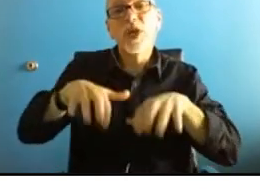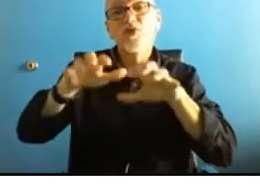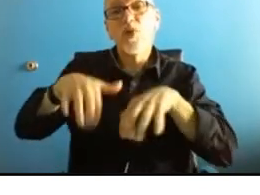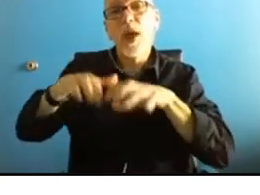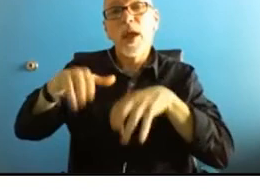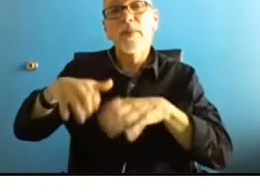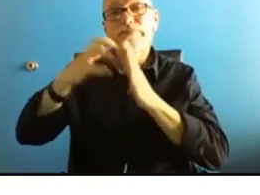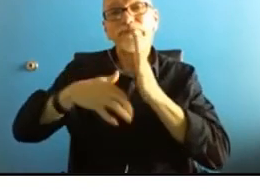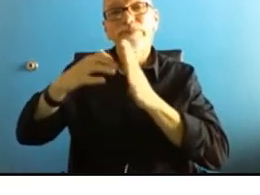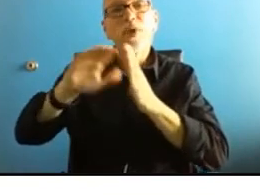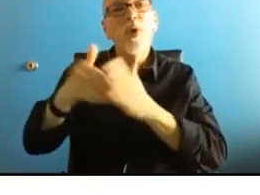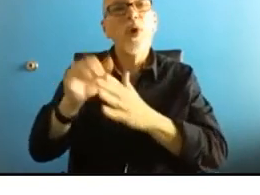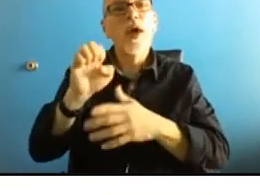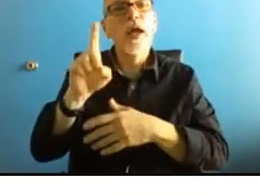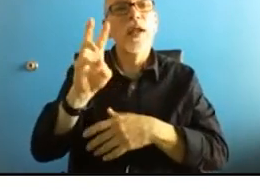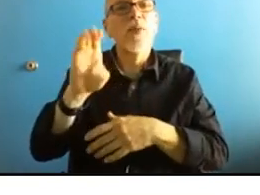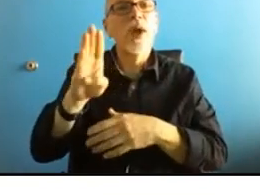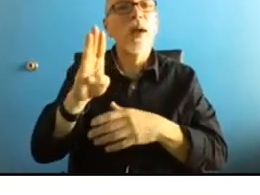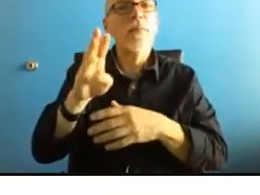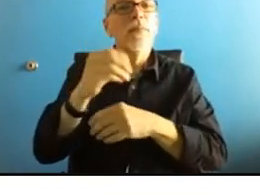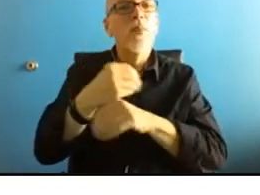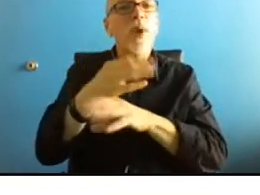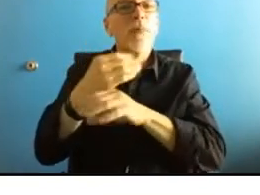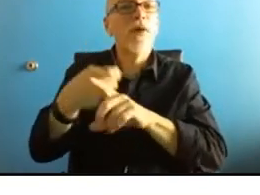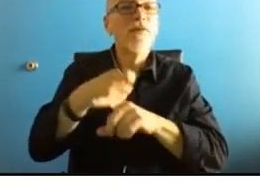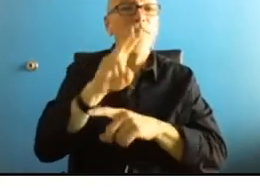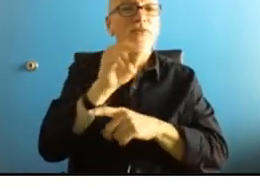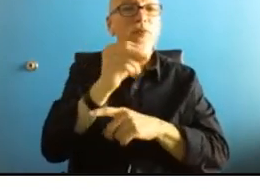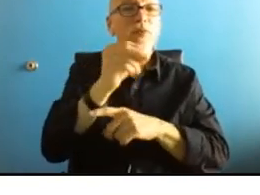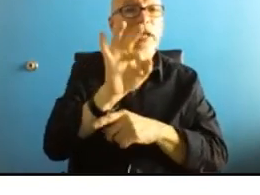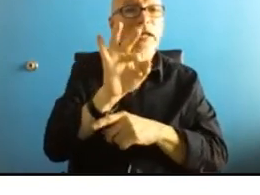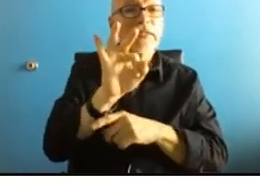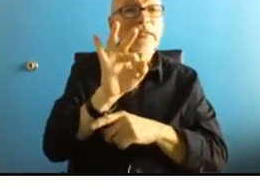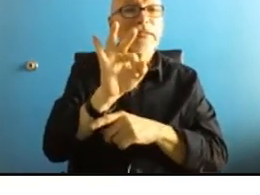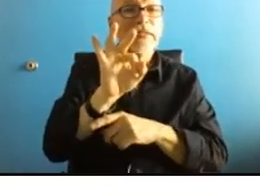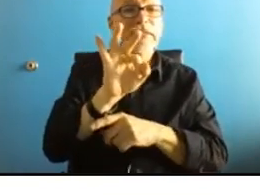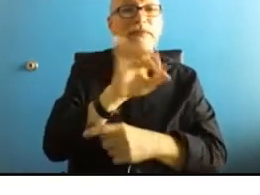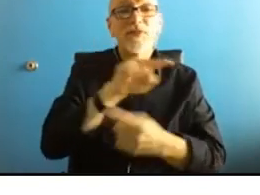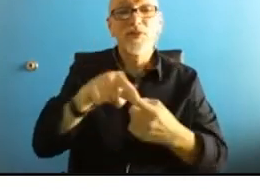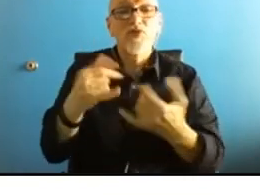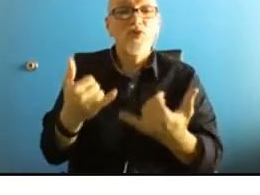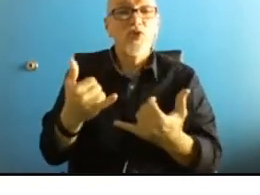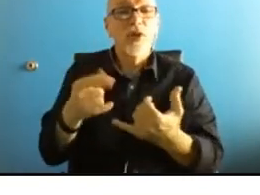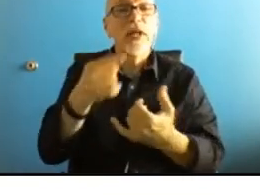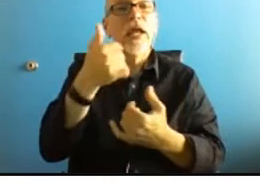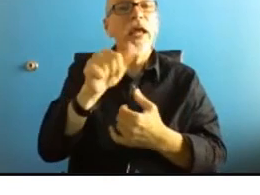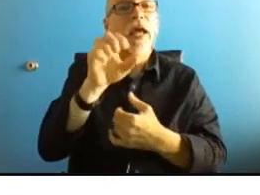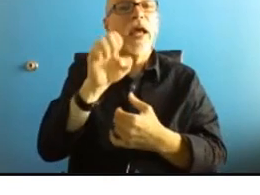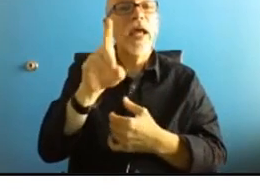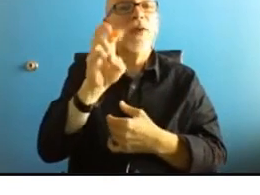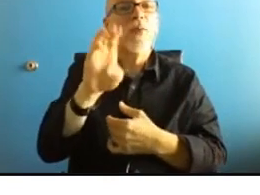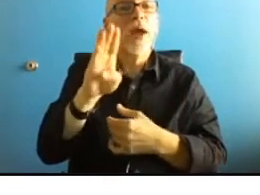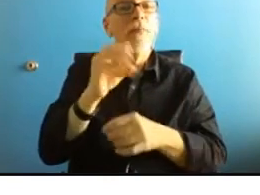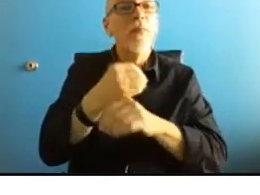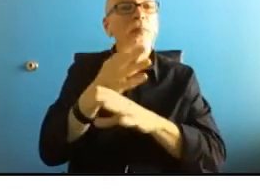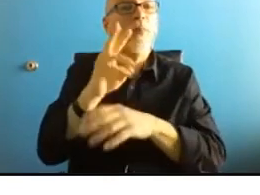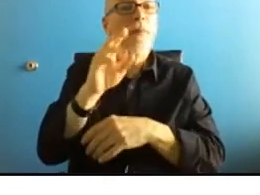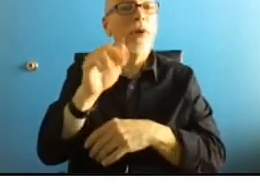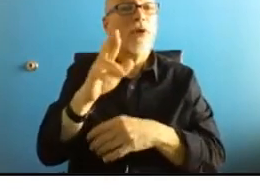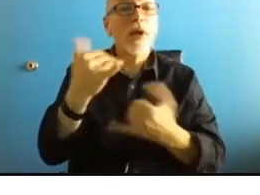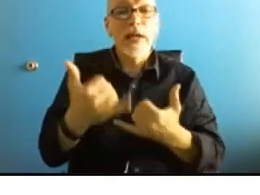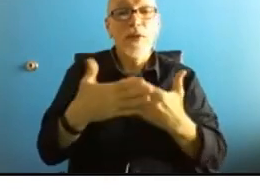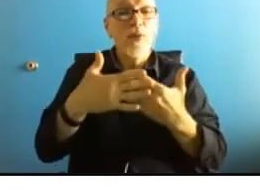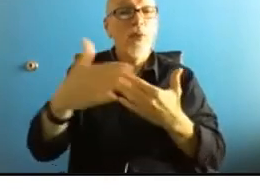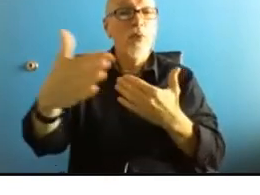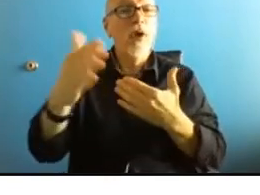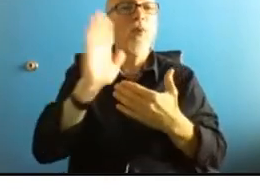their EdWeb webinars from 2019 up until current, and any EdWeb webinar that is happening from here on out